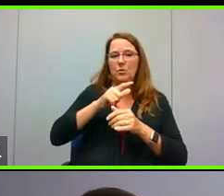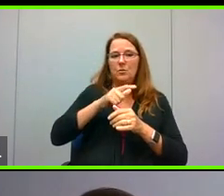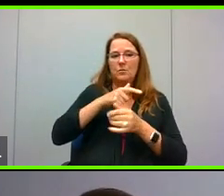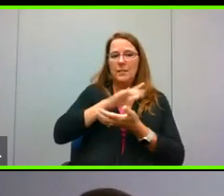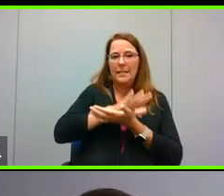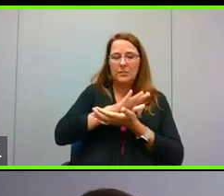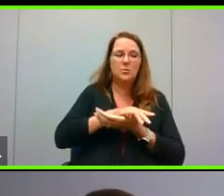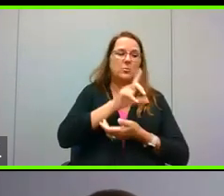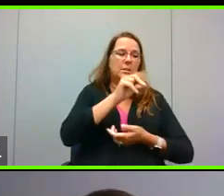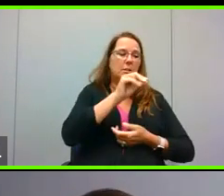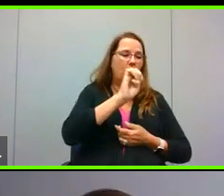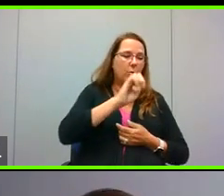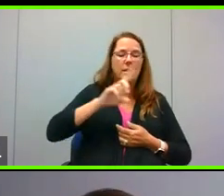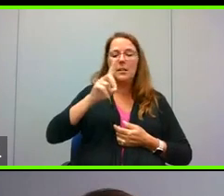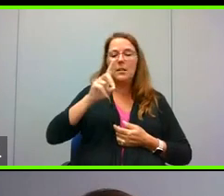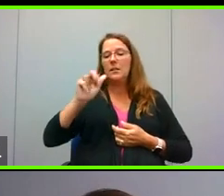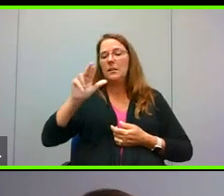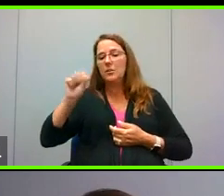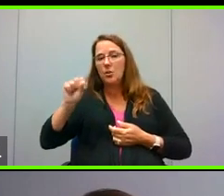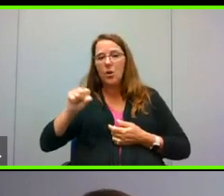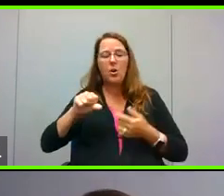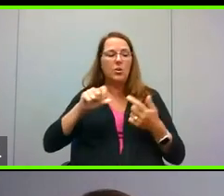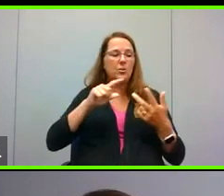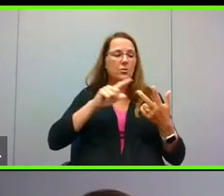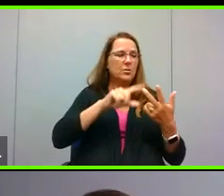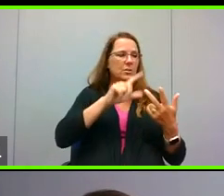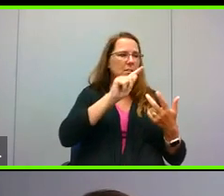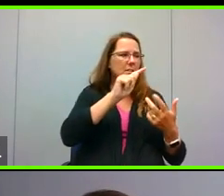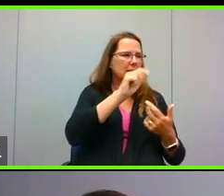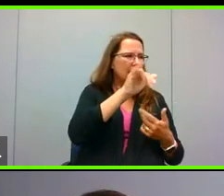TTACs, Pete Tammy's on that,